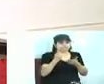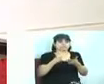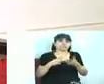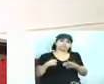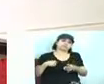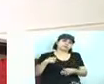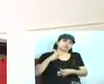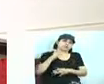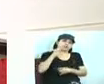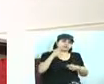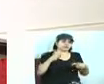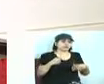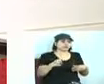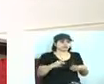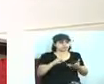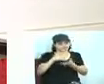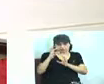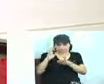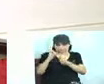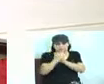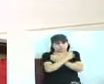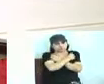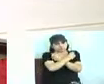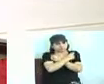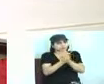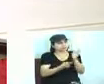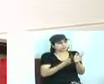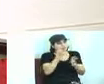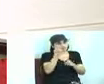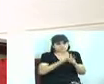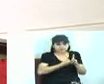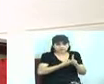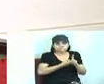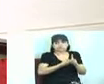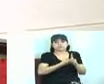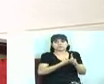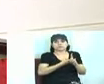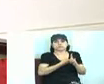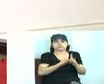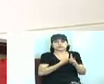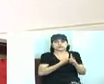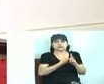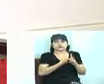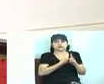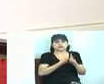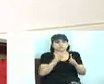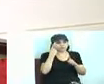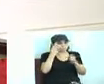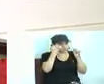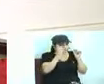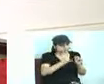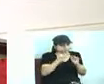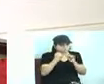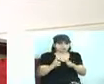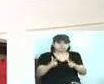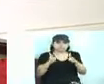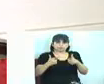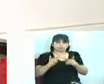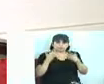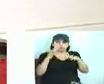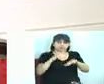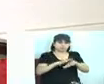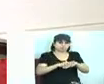program. The Laundry Love, where once a month we are going to a laundromat and we're doing the laundry for individuals who are living on the street or